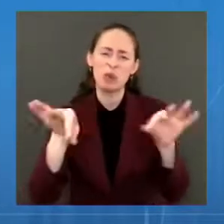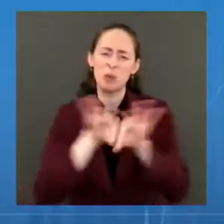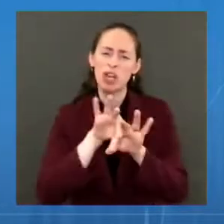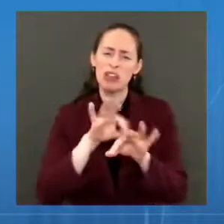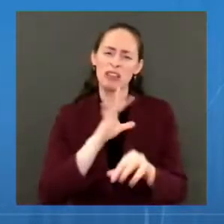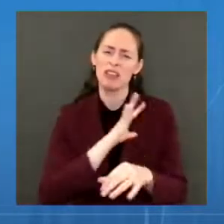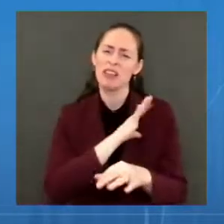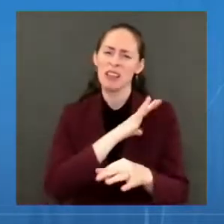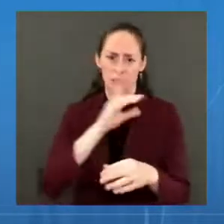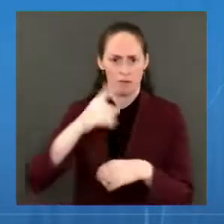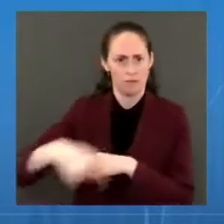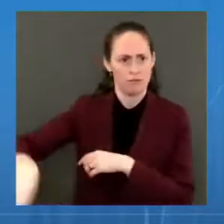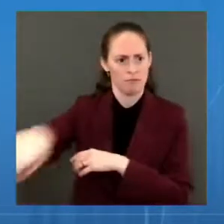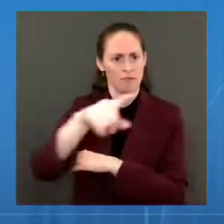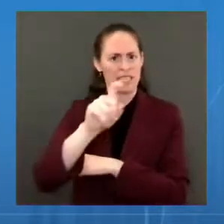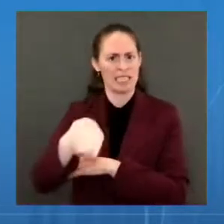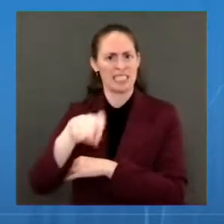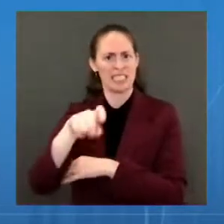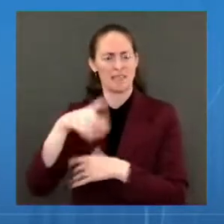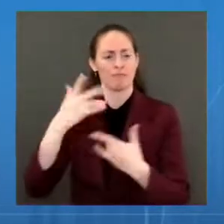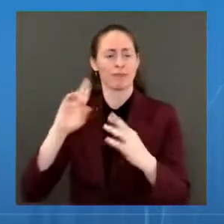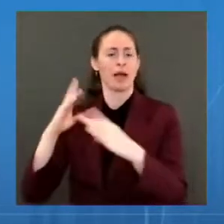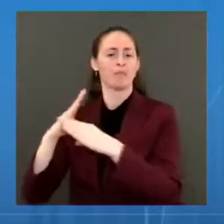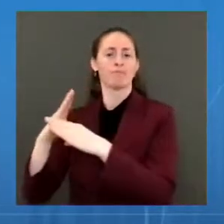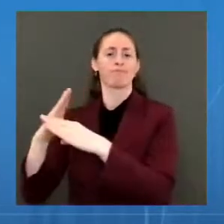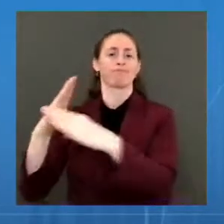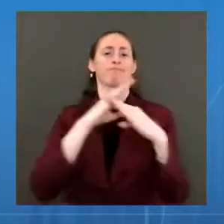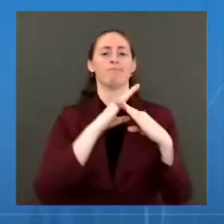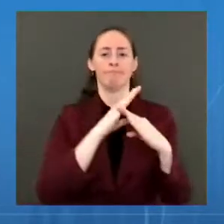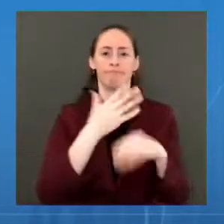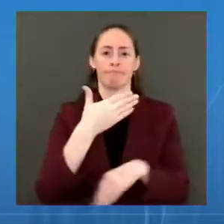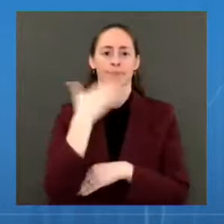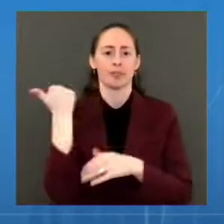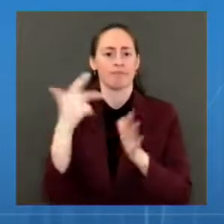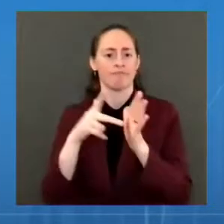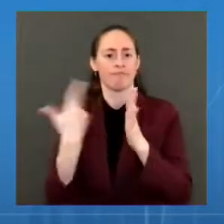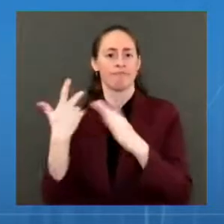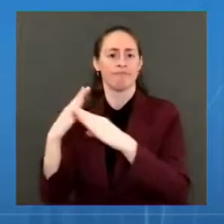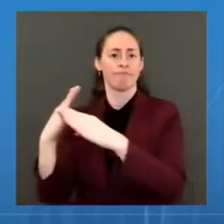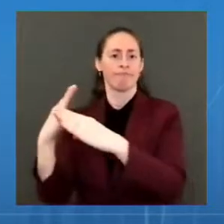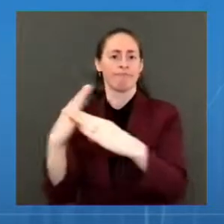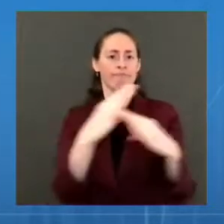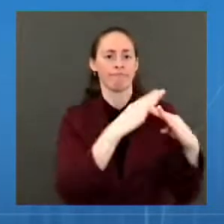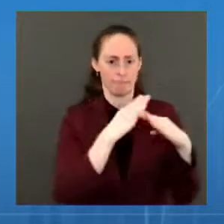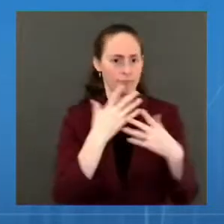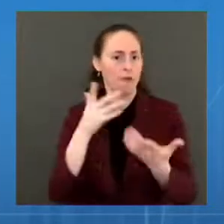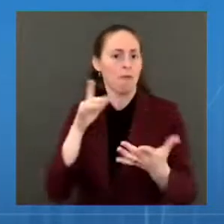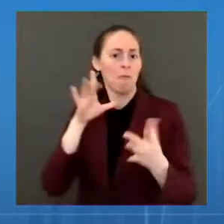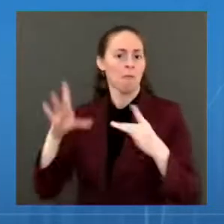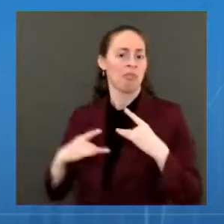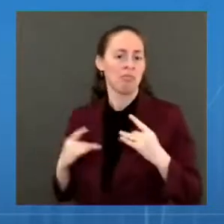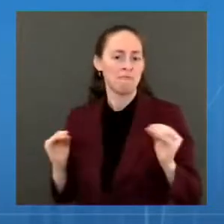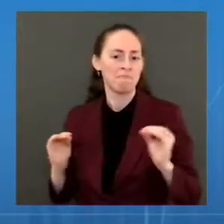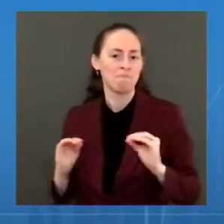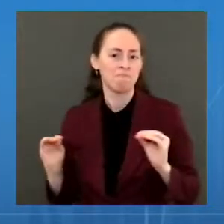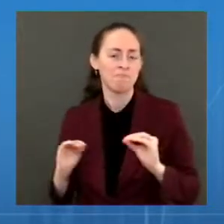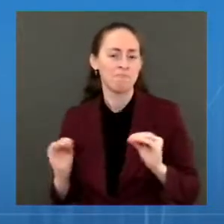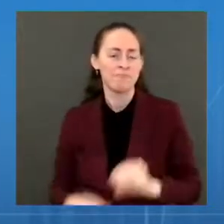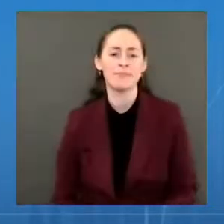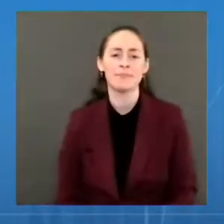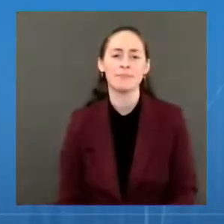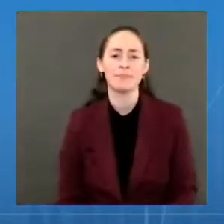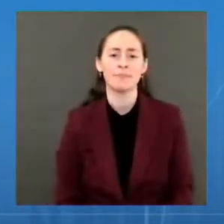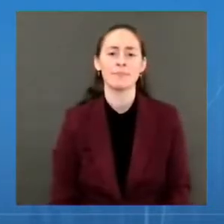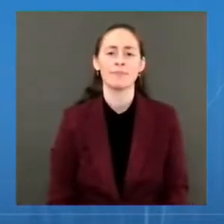defenses against the virus. While the actions of the FDA and CDC represent an important step forward in